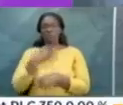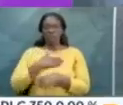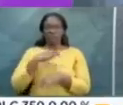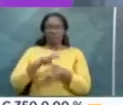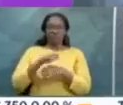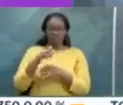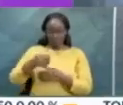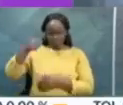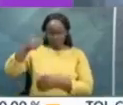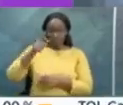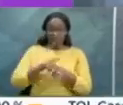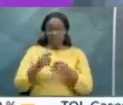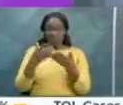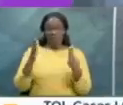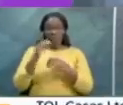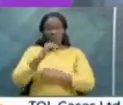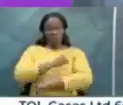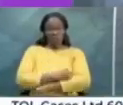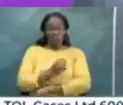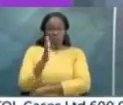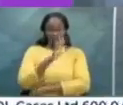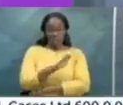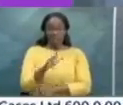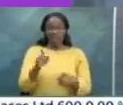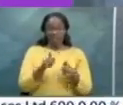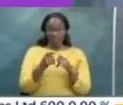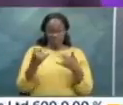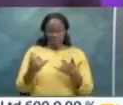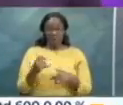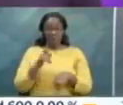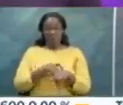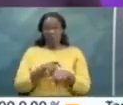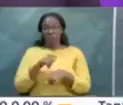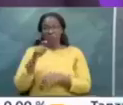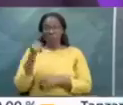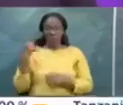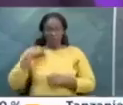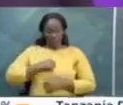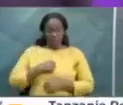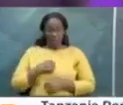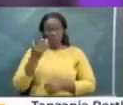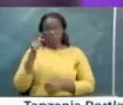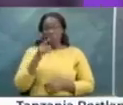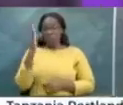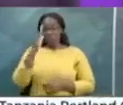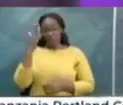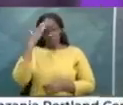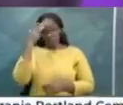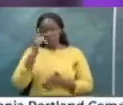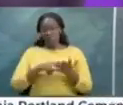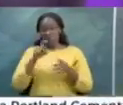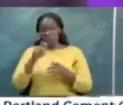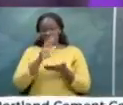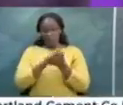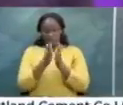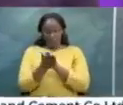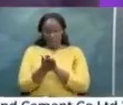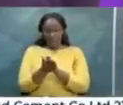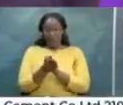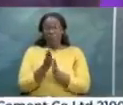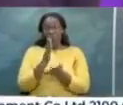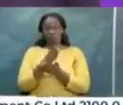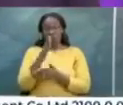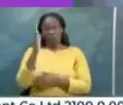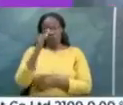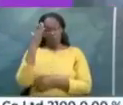ready for when we open up school back again. But even during the season, you need the bag because you never know what you might need to pack. You never know.